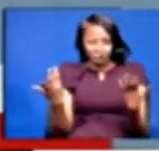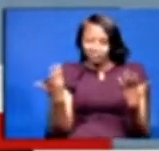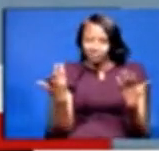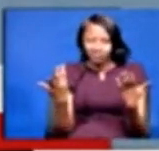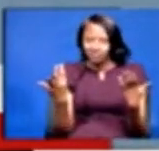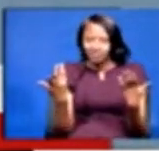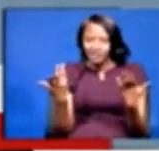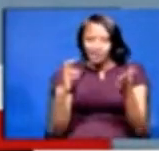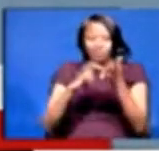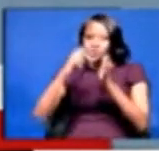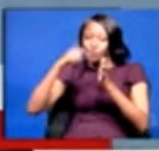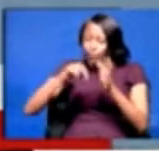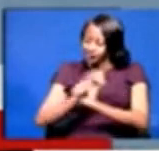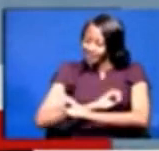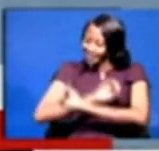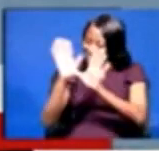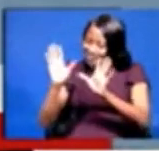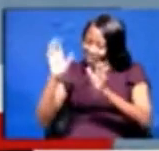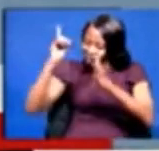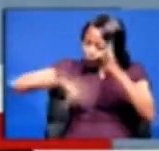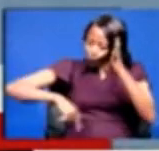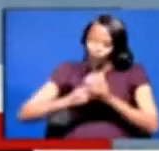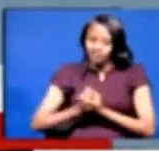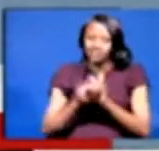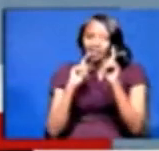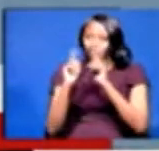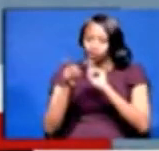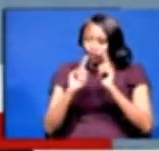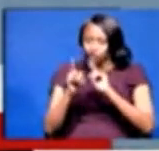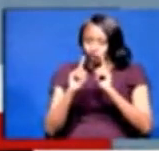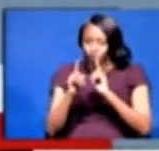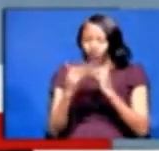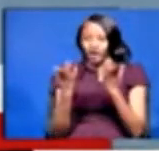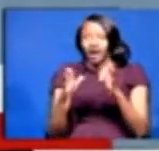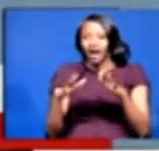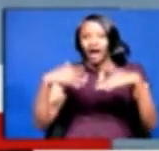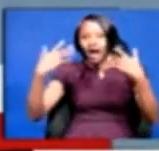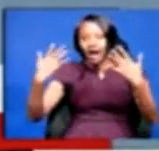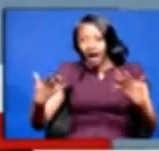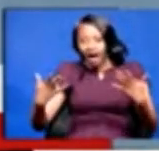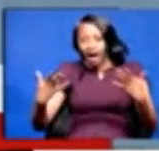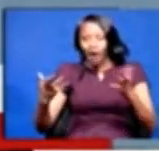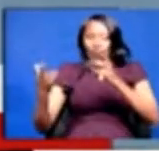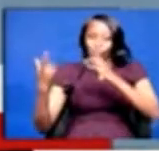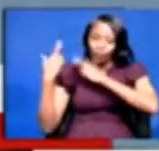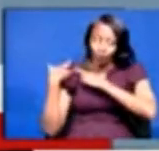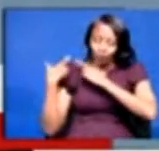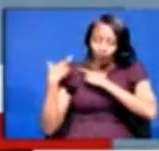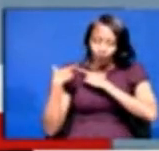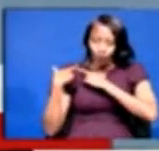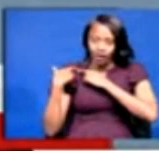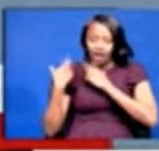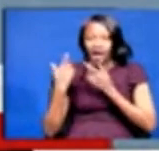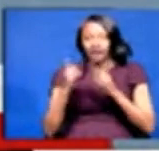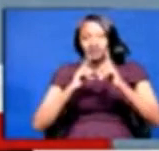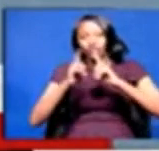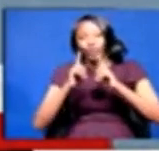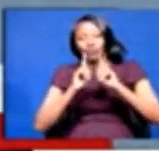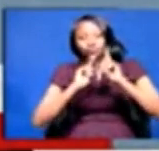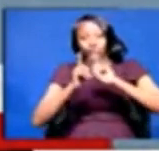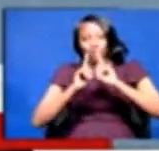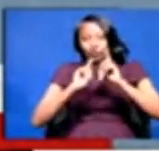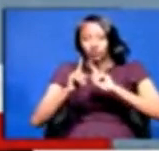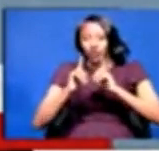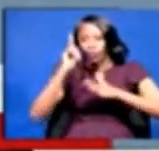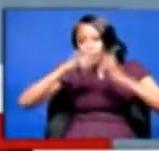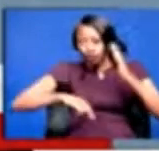What is very clear from the statements, mm-hmm. from either the conduct or the express words from our members of parliament is